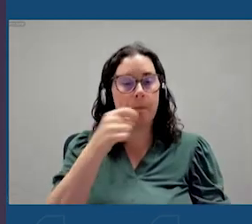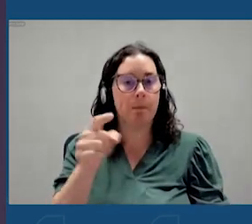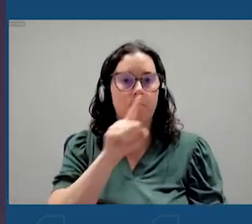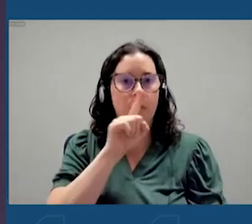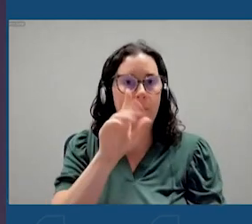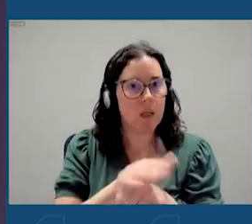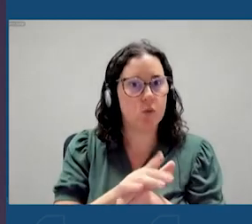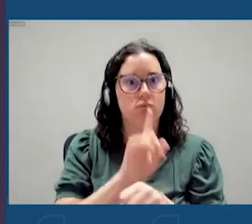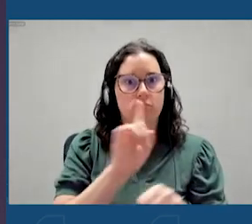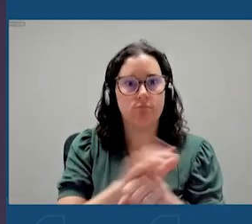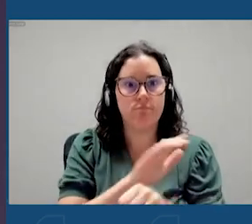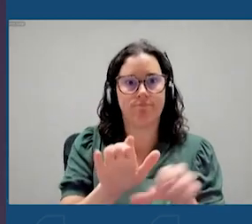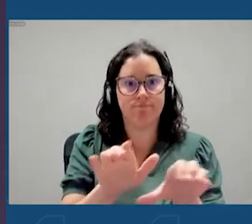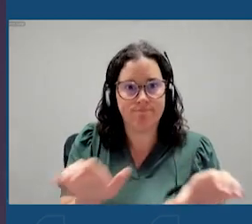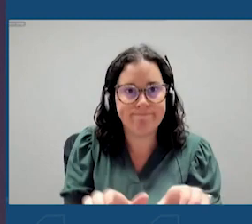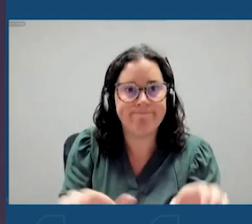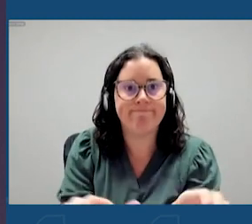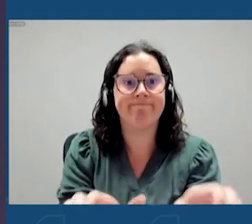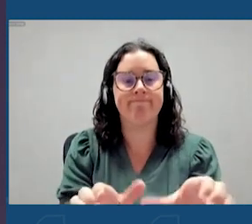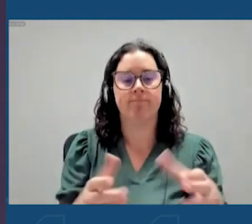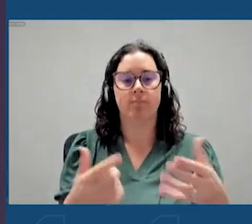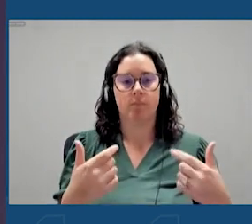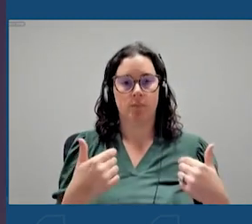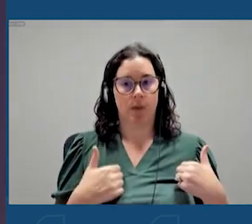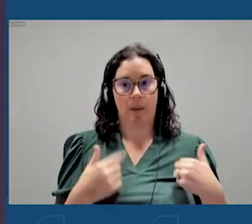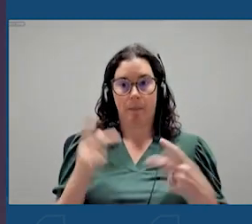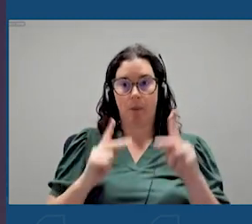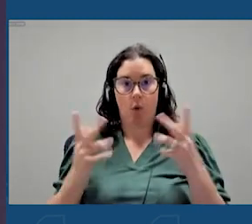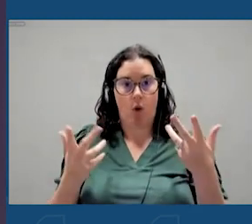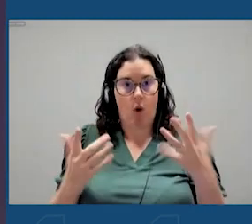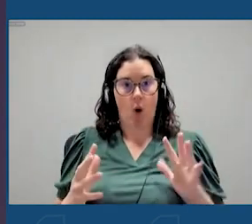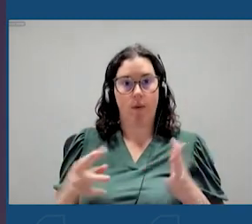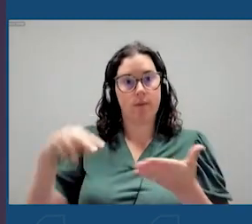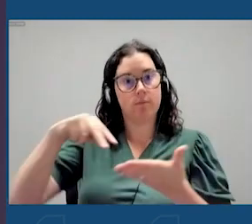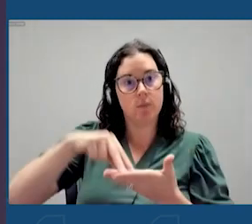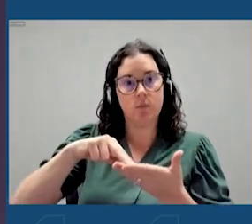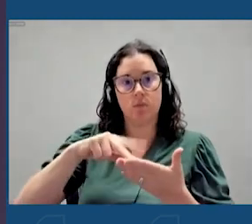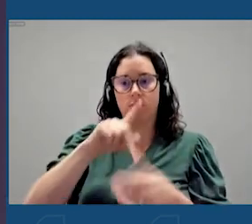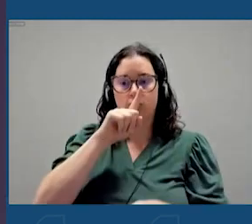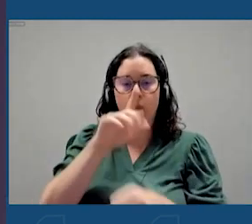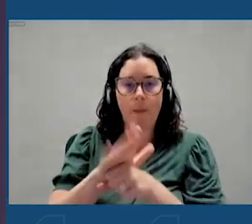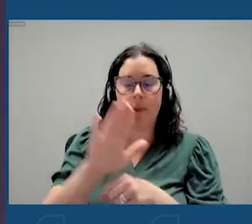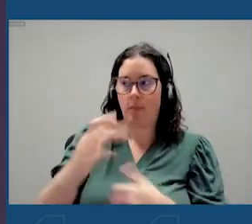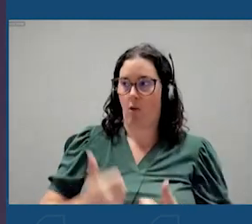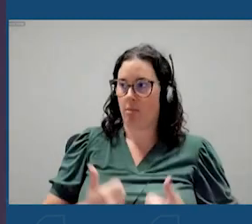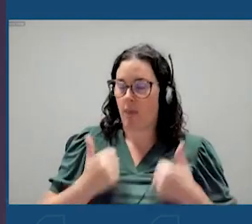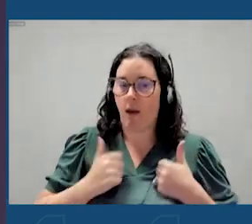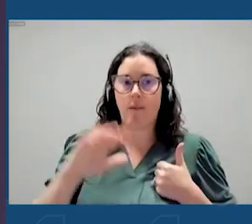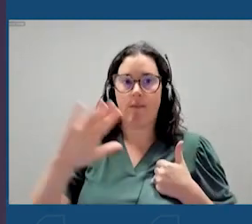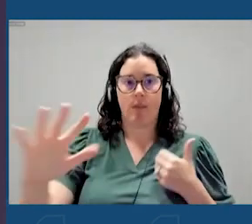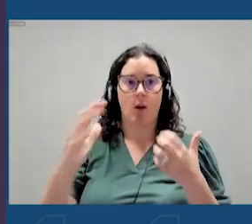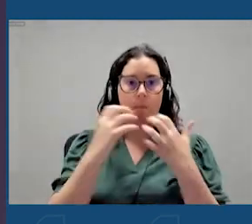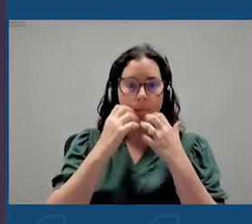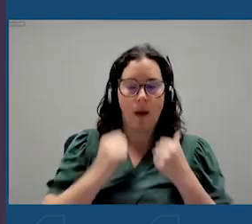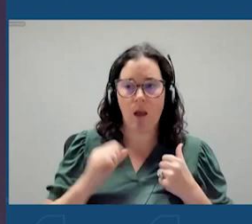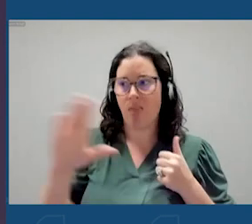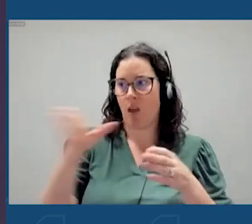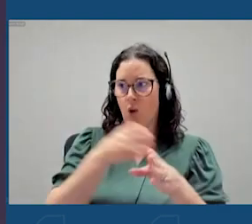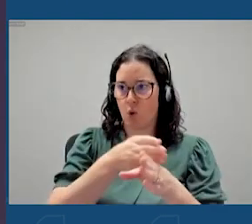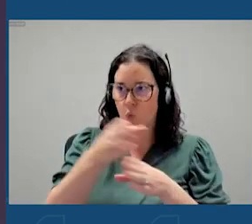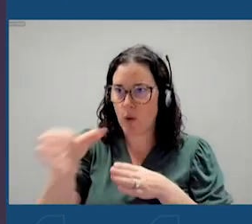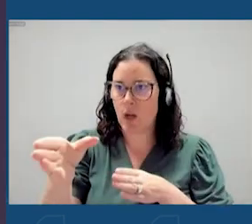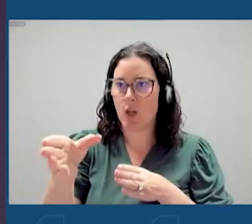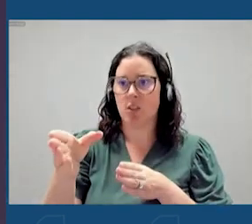one of them is to support those who've already stood up and devoted their lives and their careers and their passions to eradicating